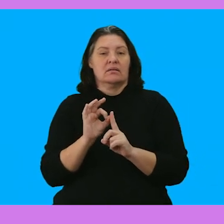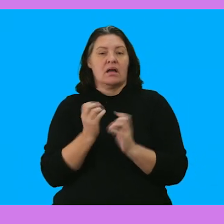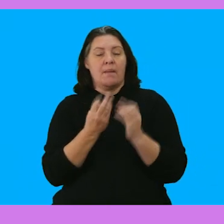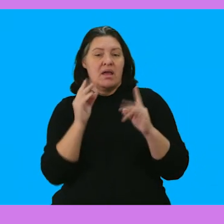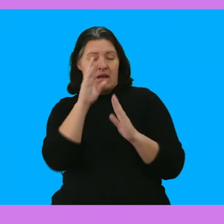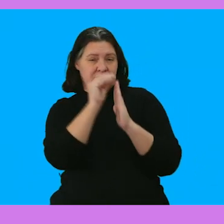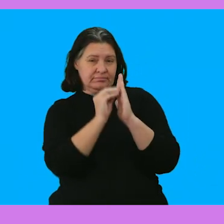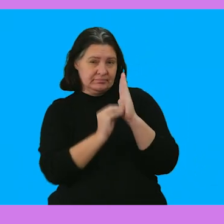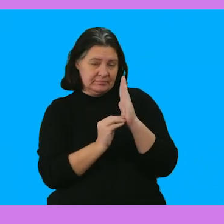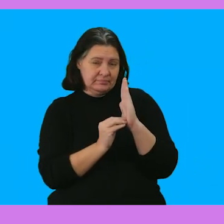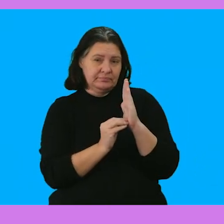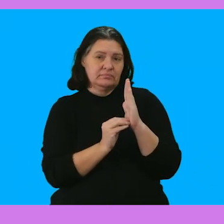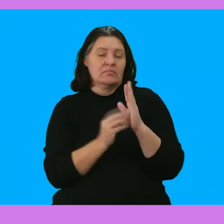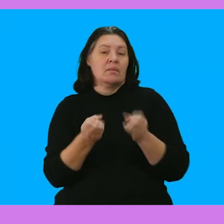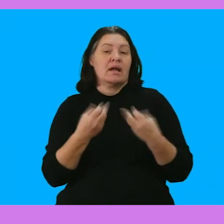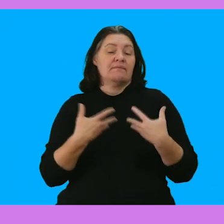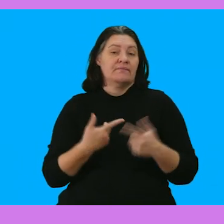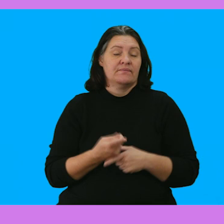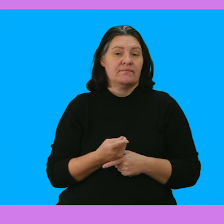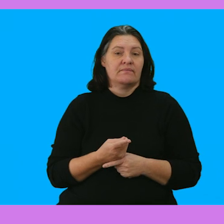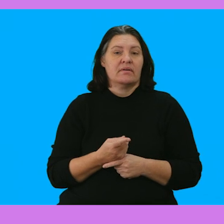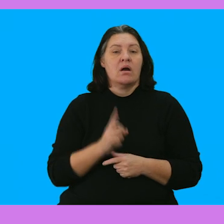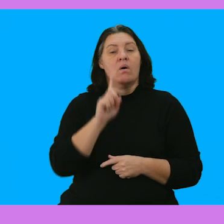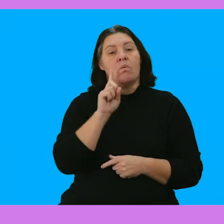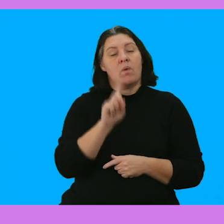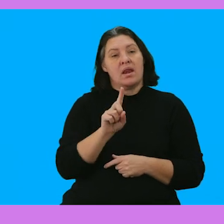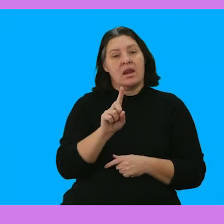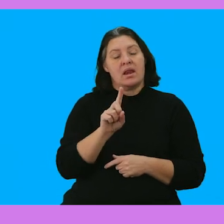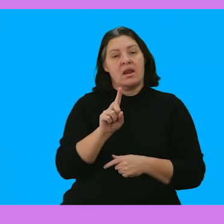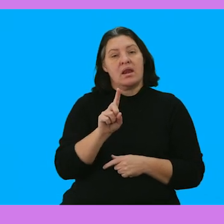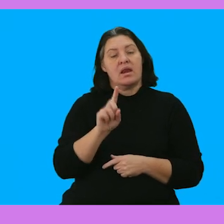correct amounts or values there. So that will give me